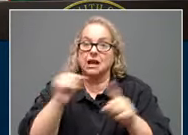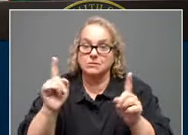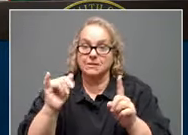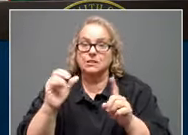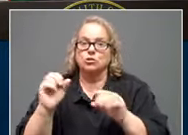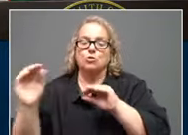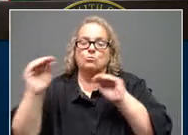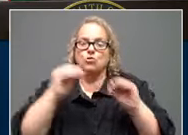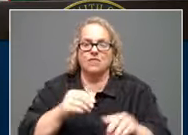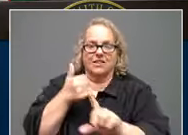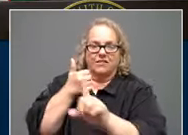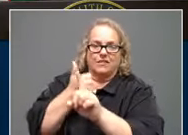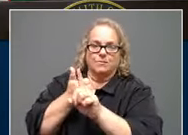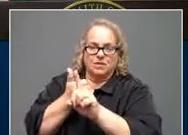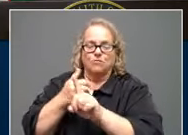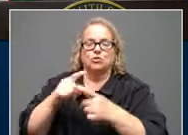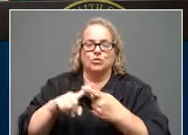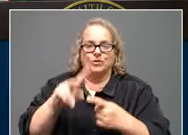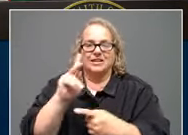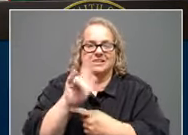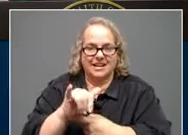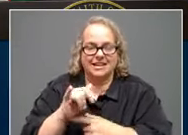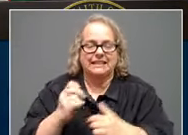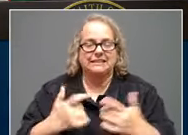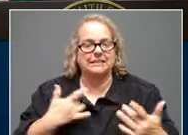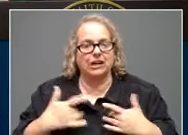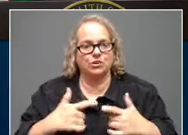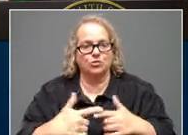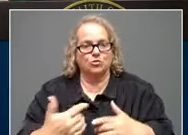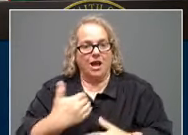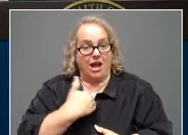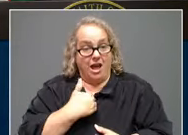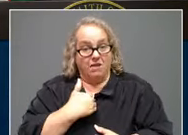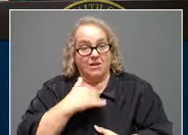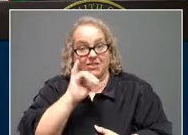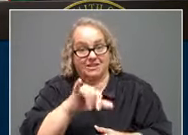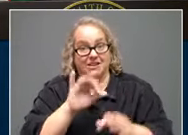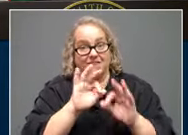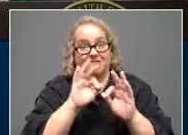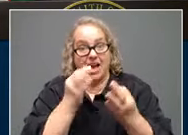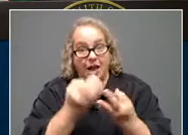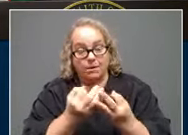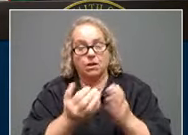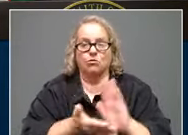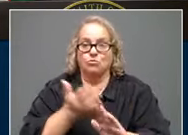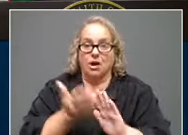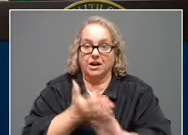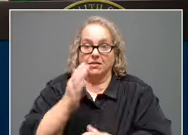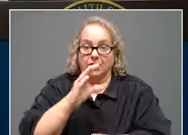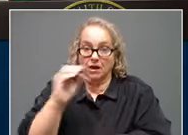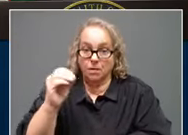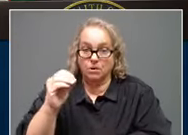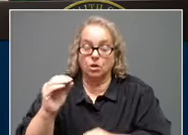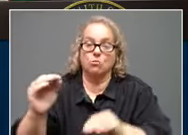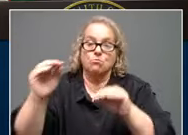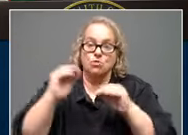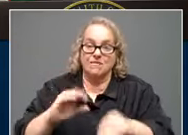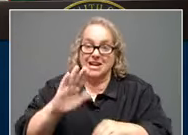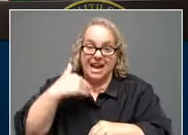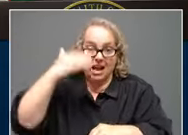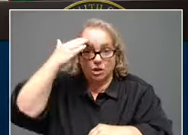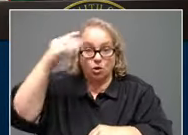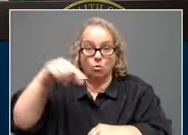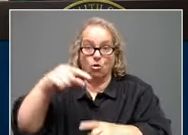themselves. It is exciting to have this family running the company, moving its headquarters from a place